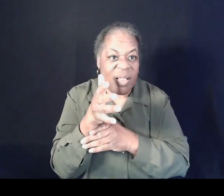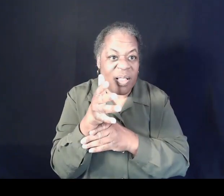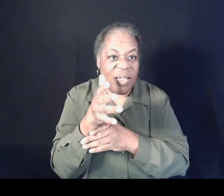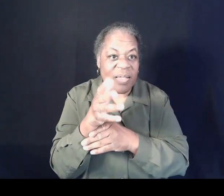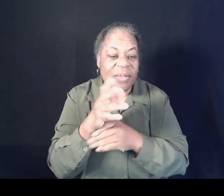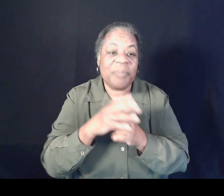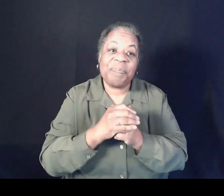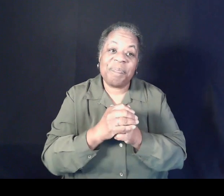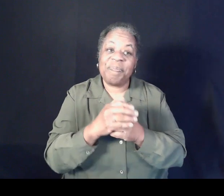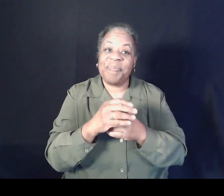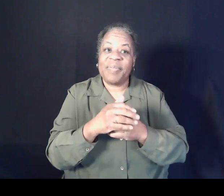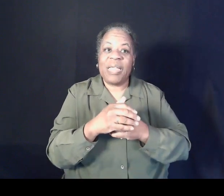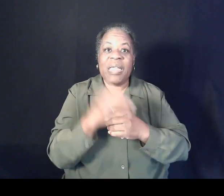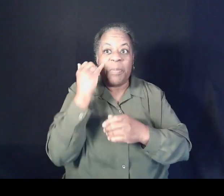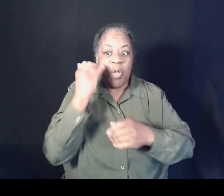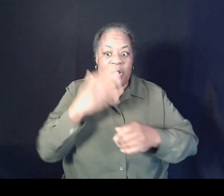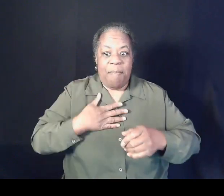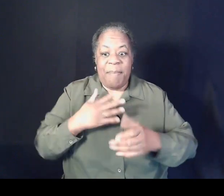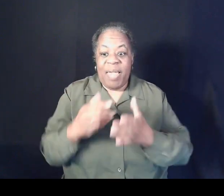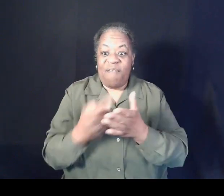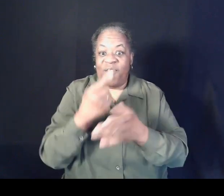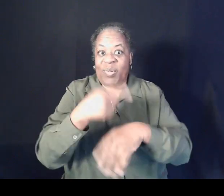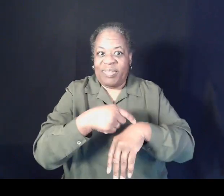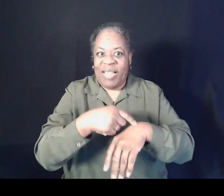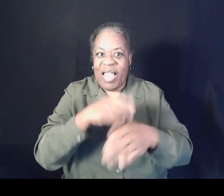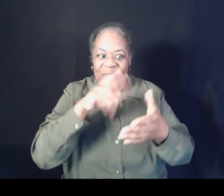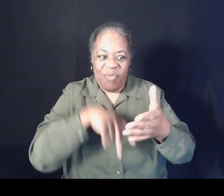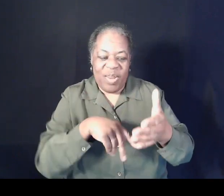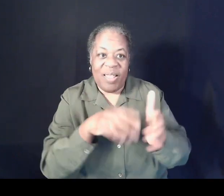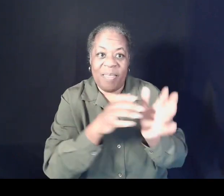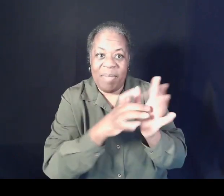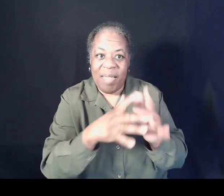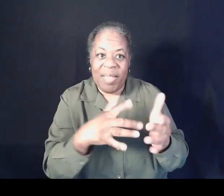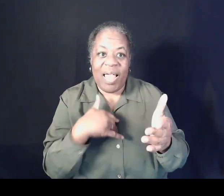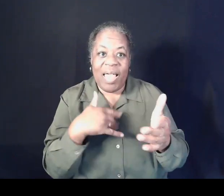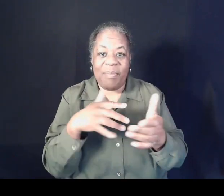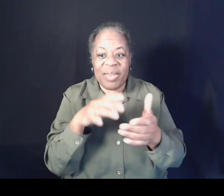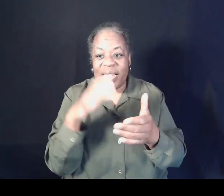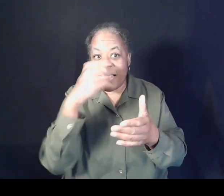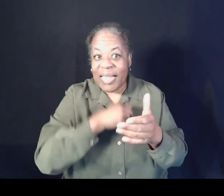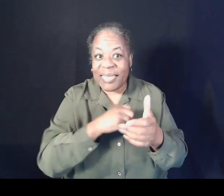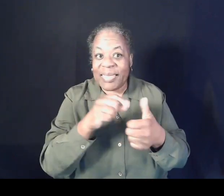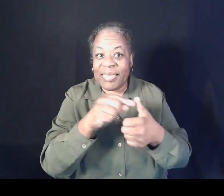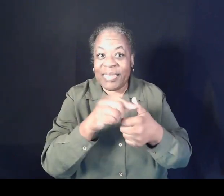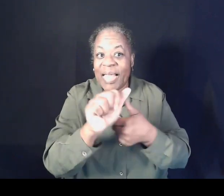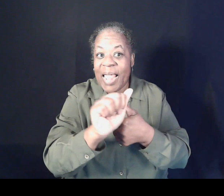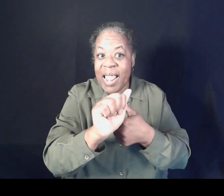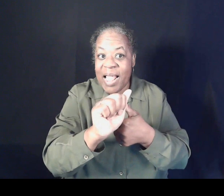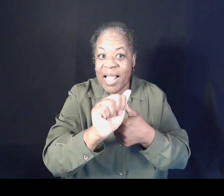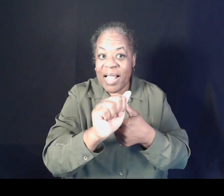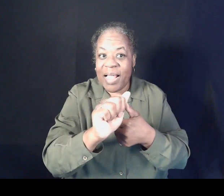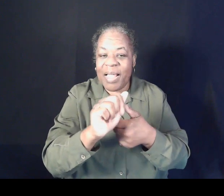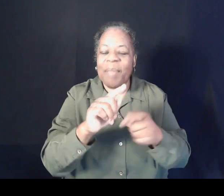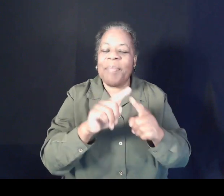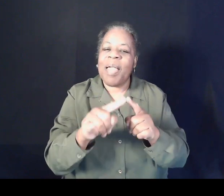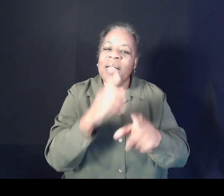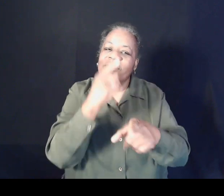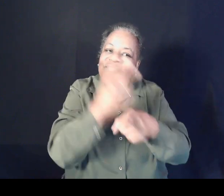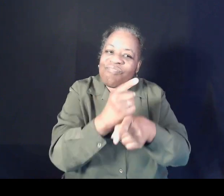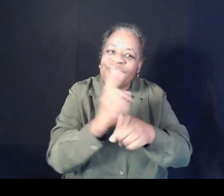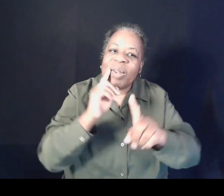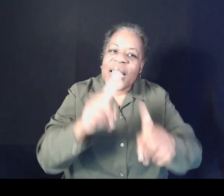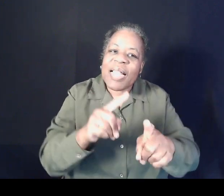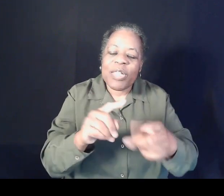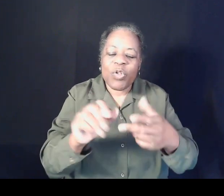If this is my first time reading the Bible, I would have guessed option A. But the correct answer is actually more along the lines of C. Here's what he actually